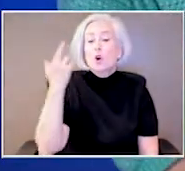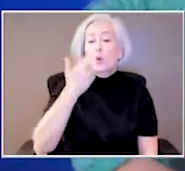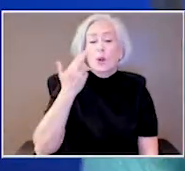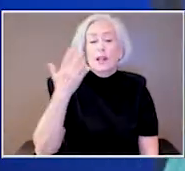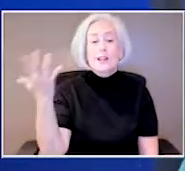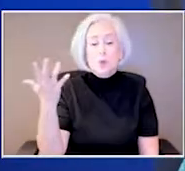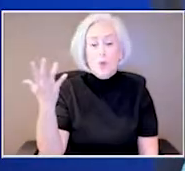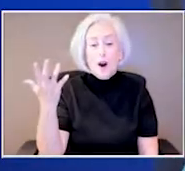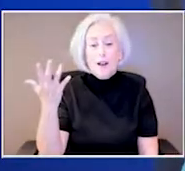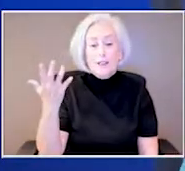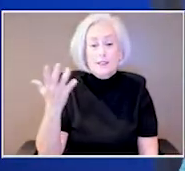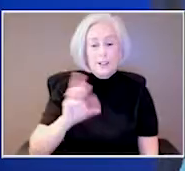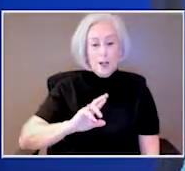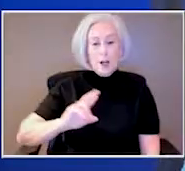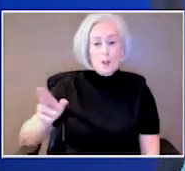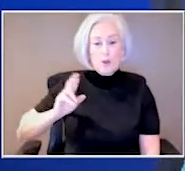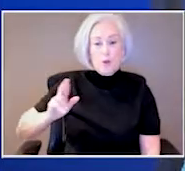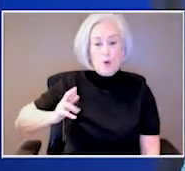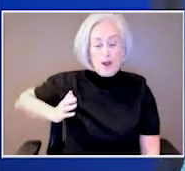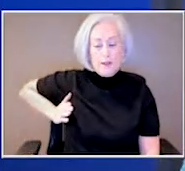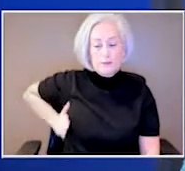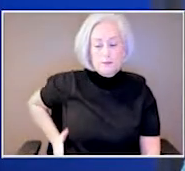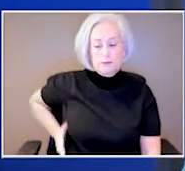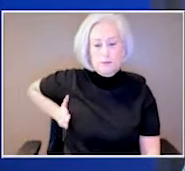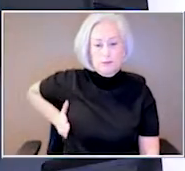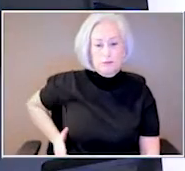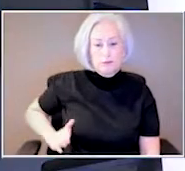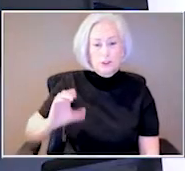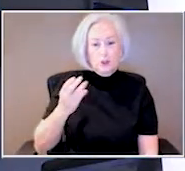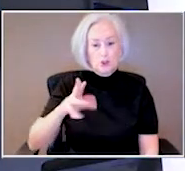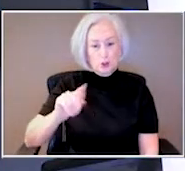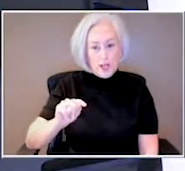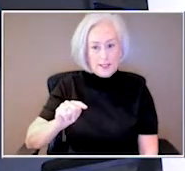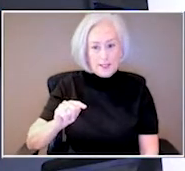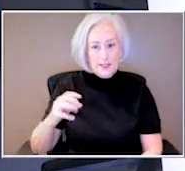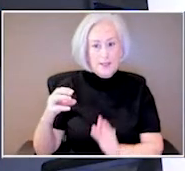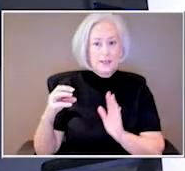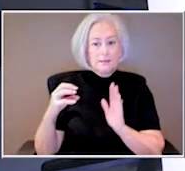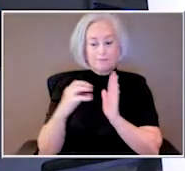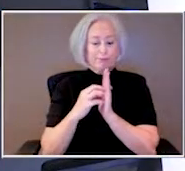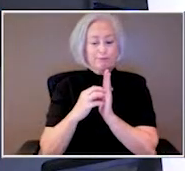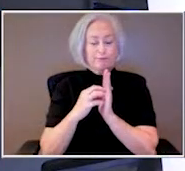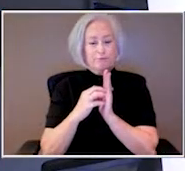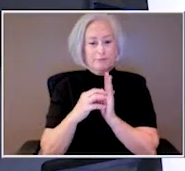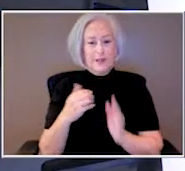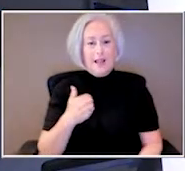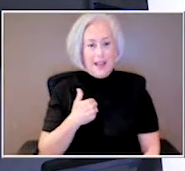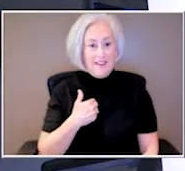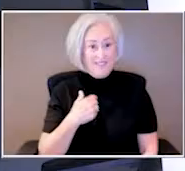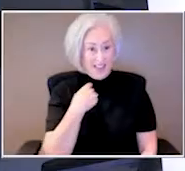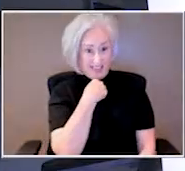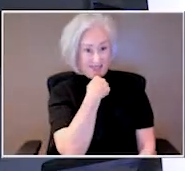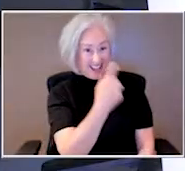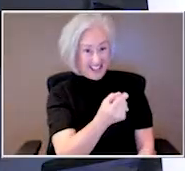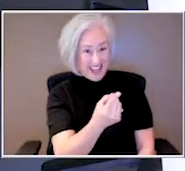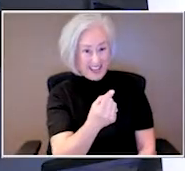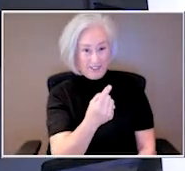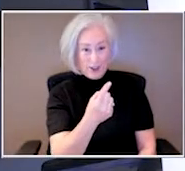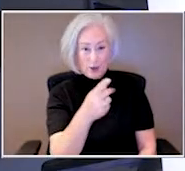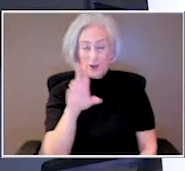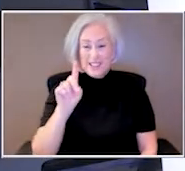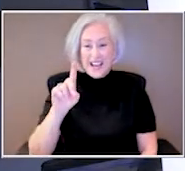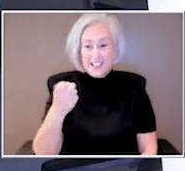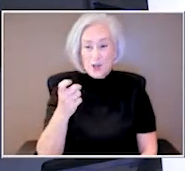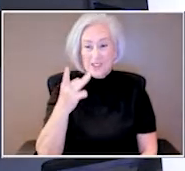my right chest wall that had appeared. And you were given a prognosis counted in months, 18 months at that time, 6 years